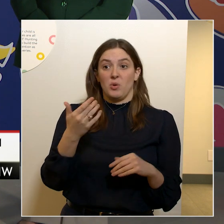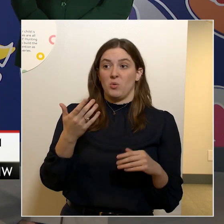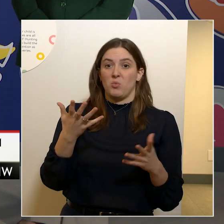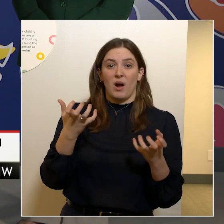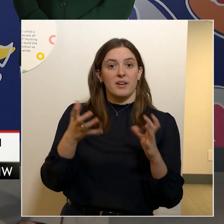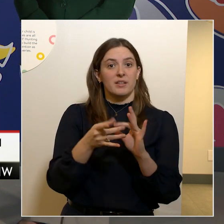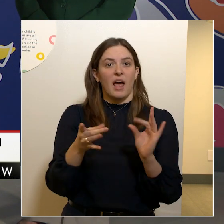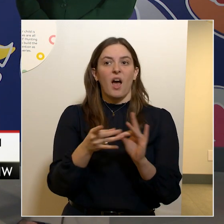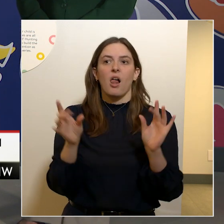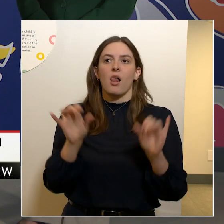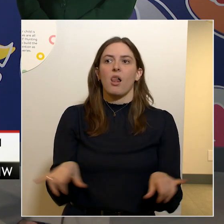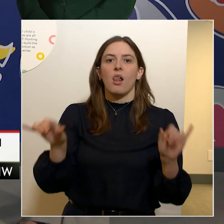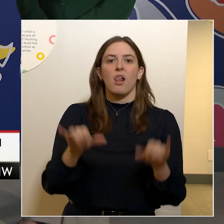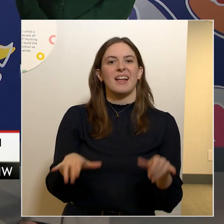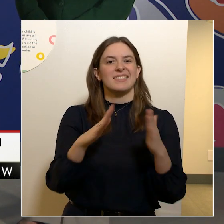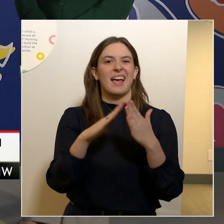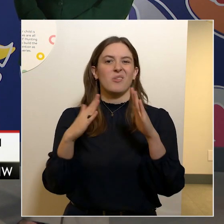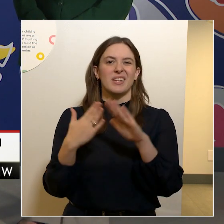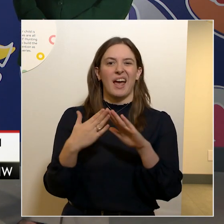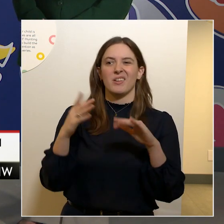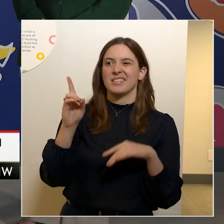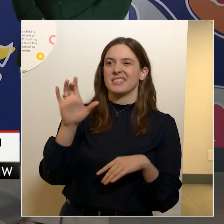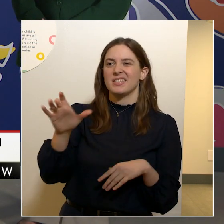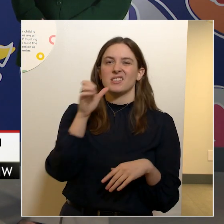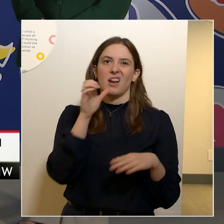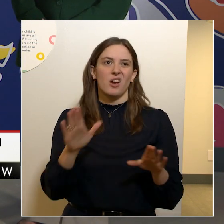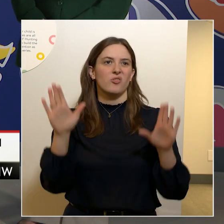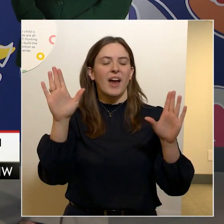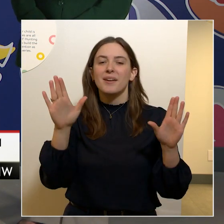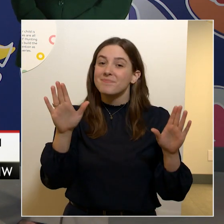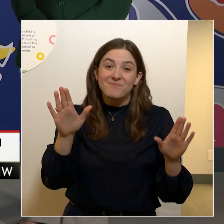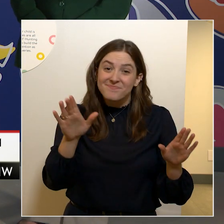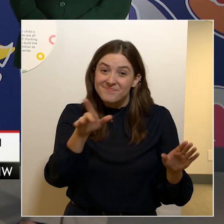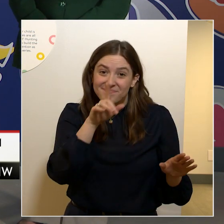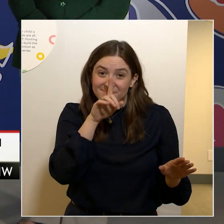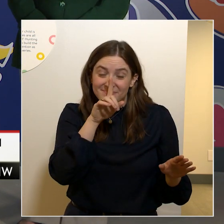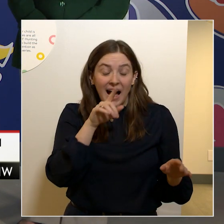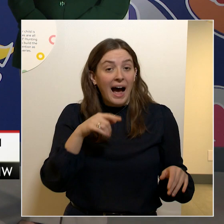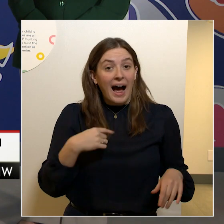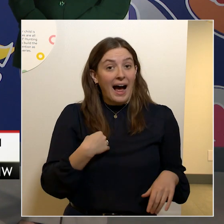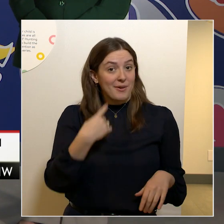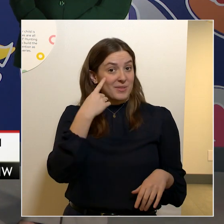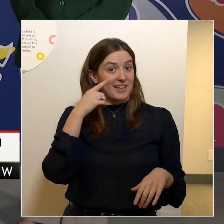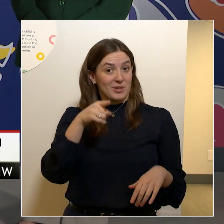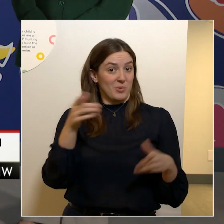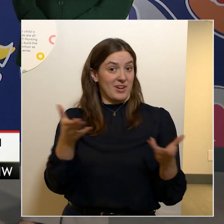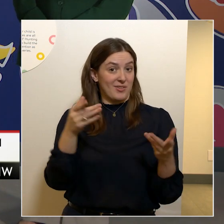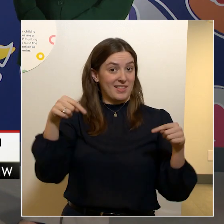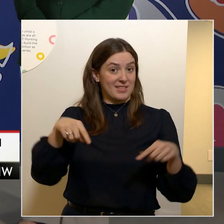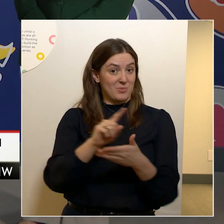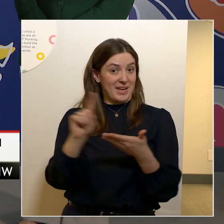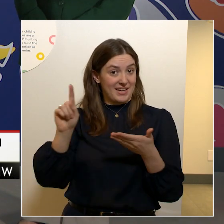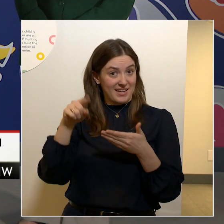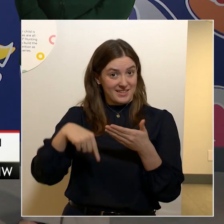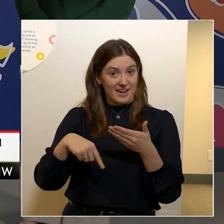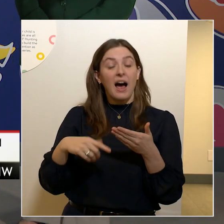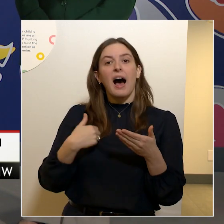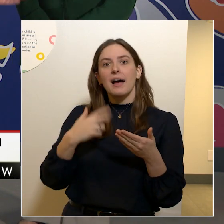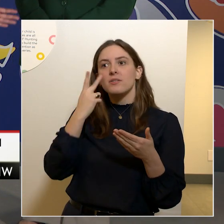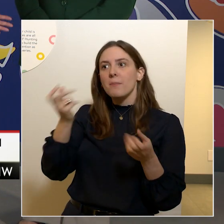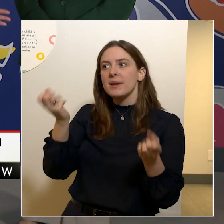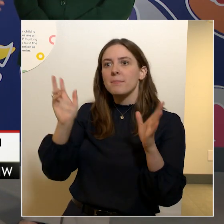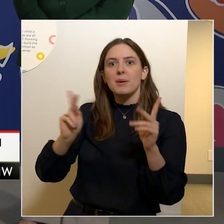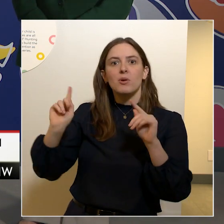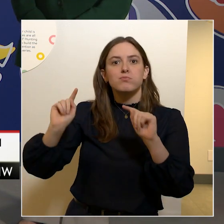is not great, I don't think you were here this weekend when I saw thousands of people pouring out of Annie or